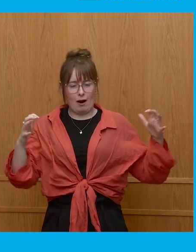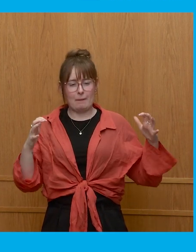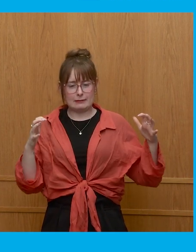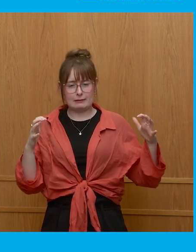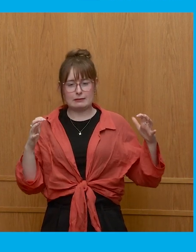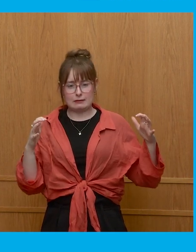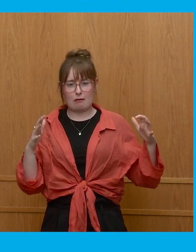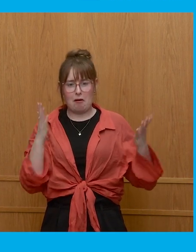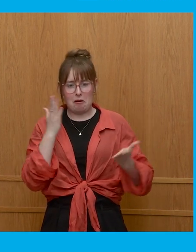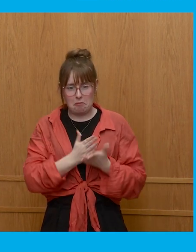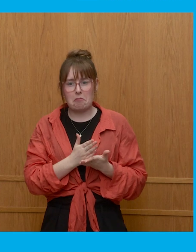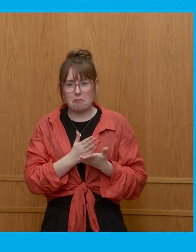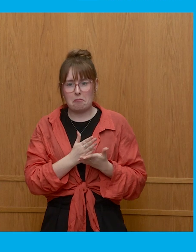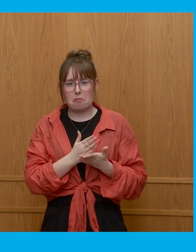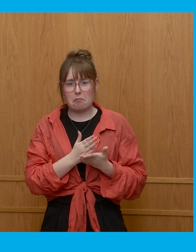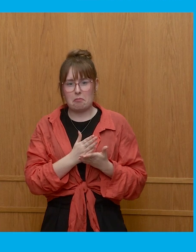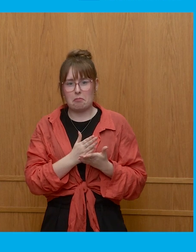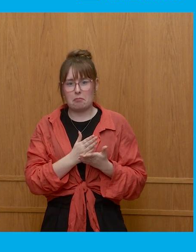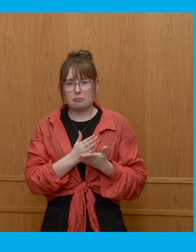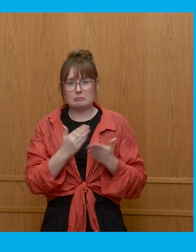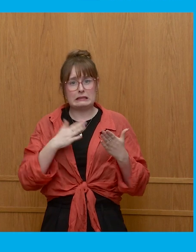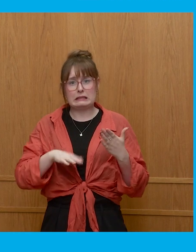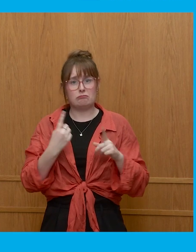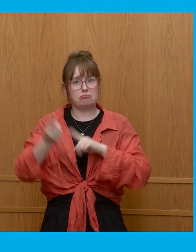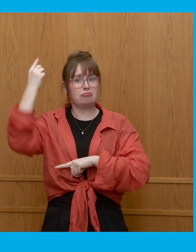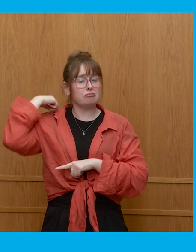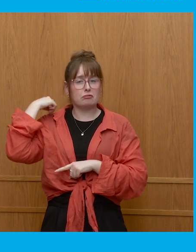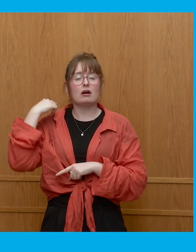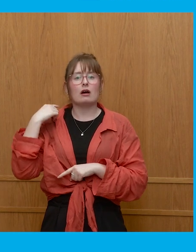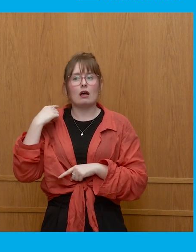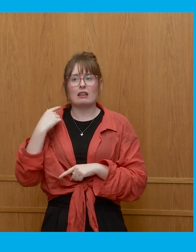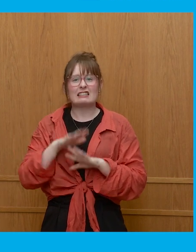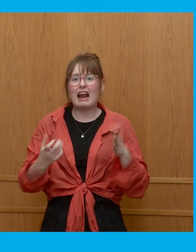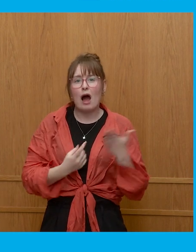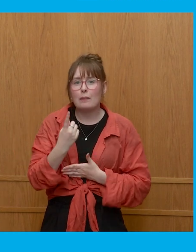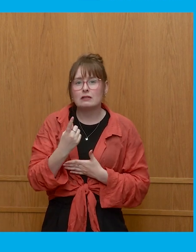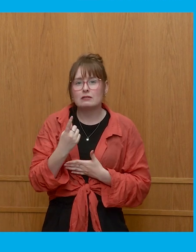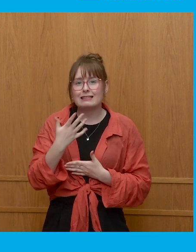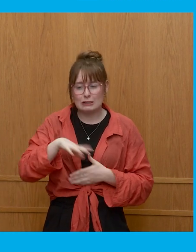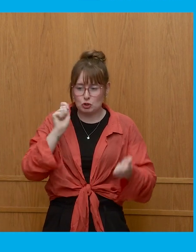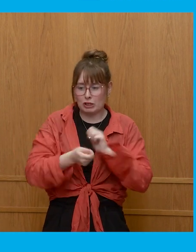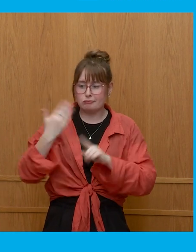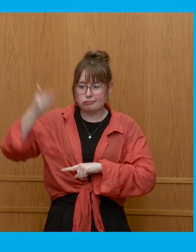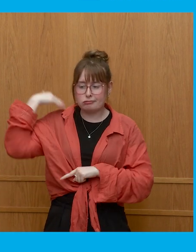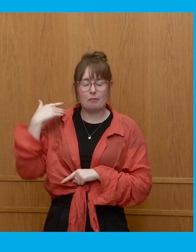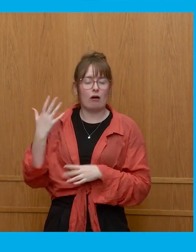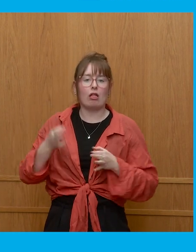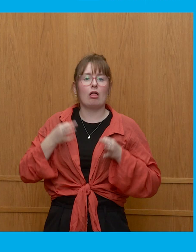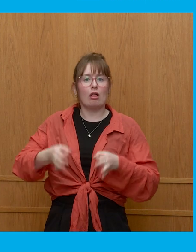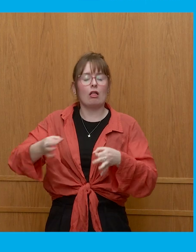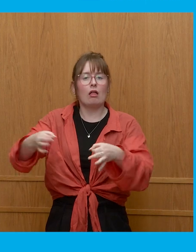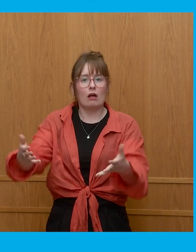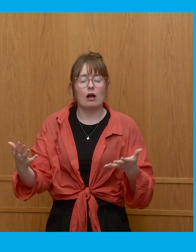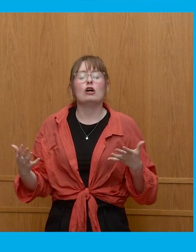happened 300 years before, and then it didn't happen. And all the story